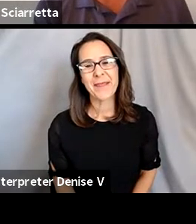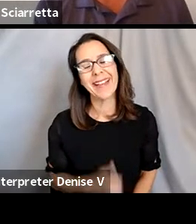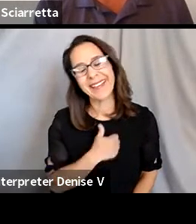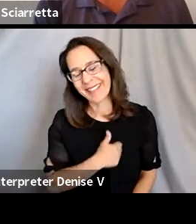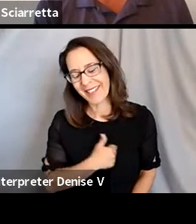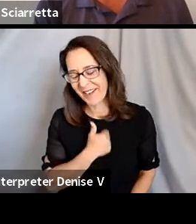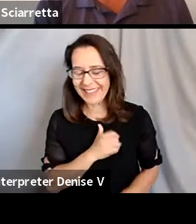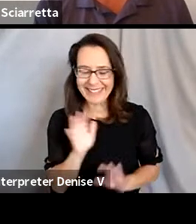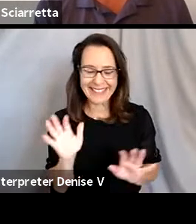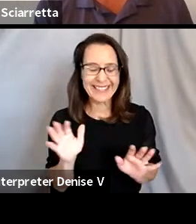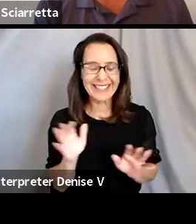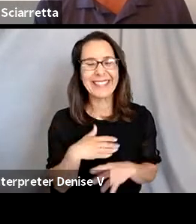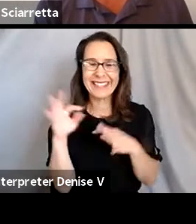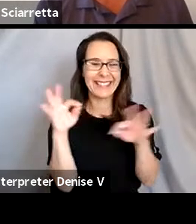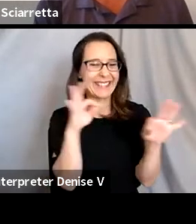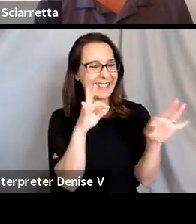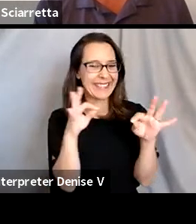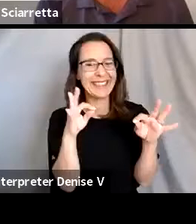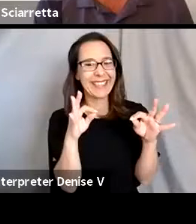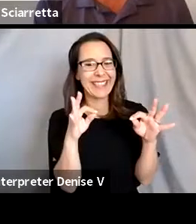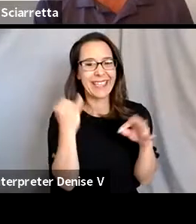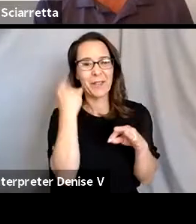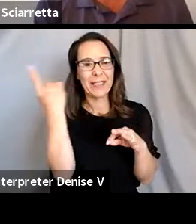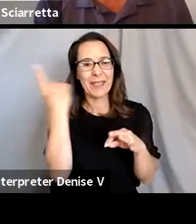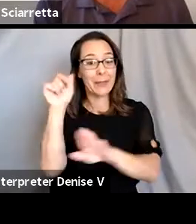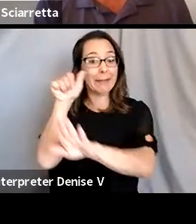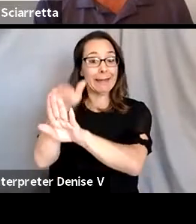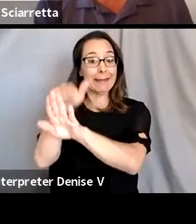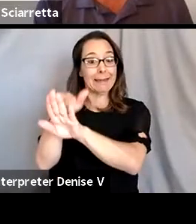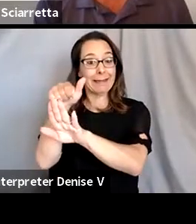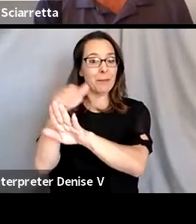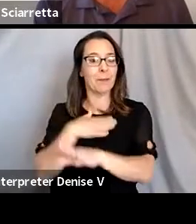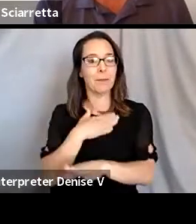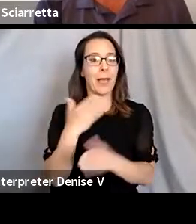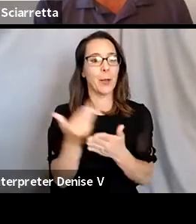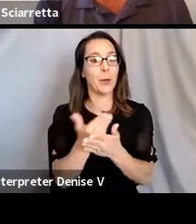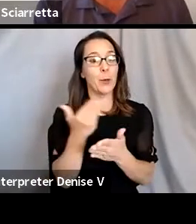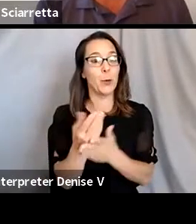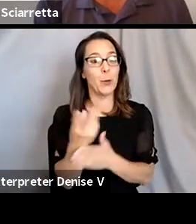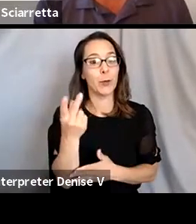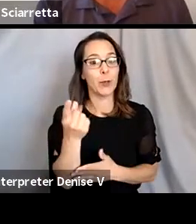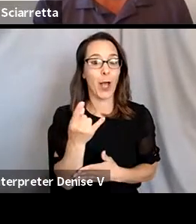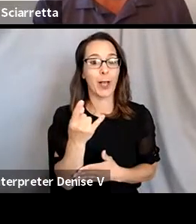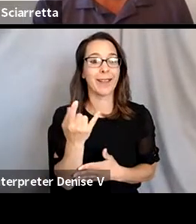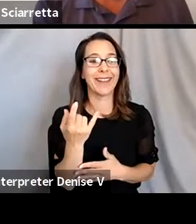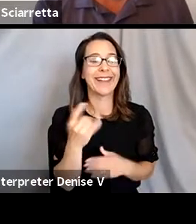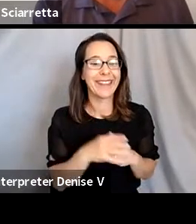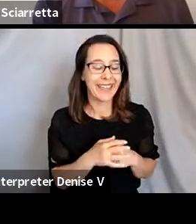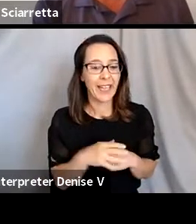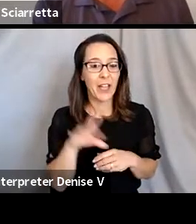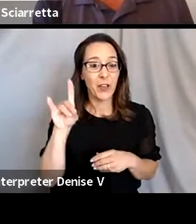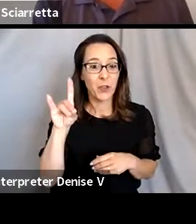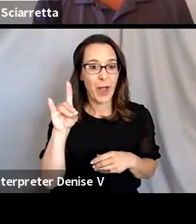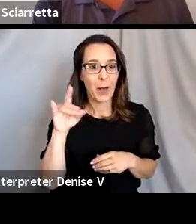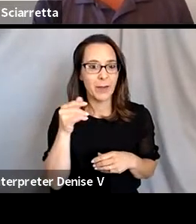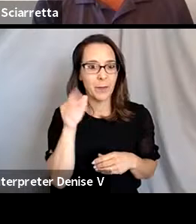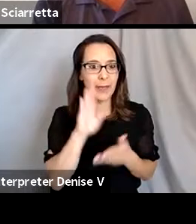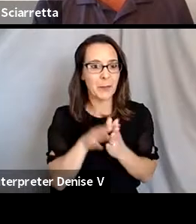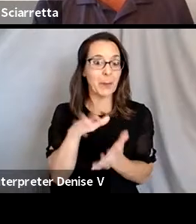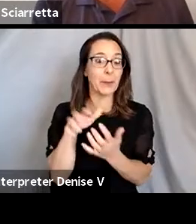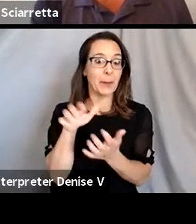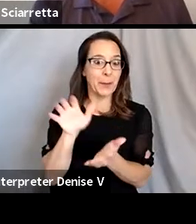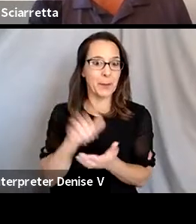Sorry. Knock at the door. Gets a new dog. Chihuahua's getting a little feisty over there. So we have our kids